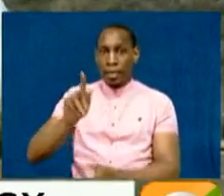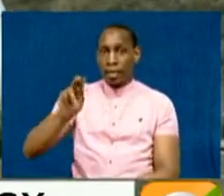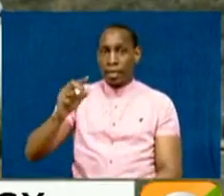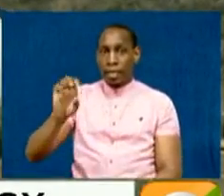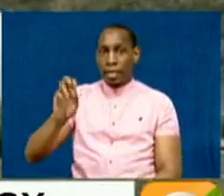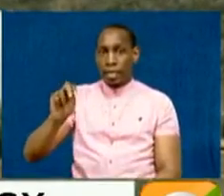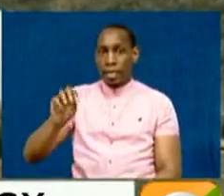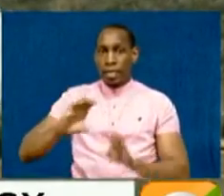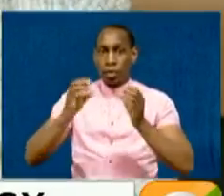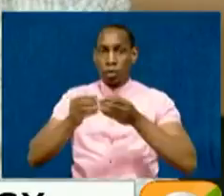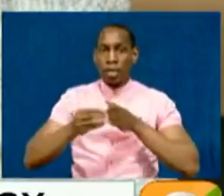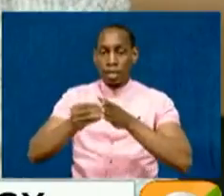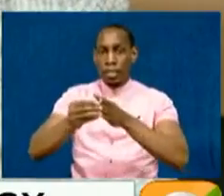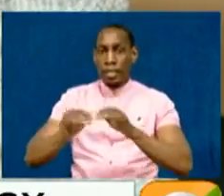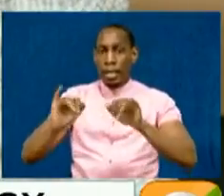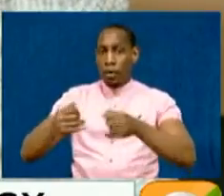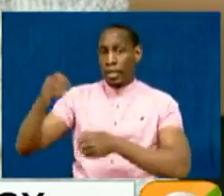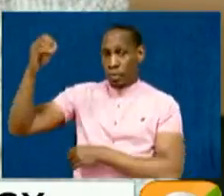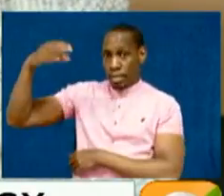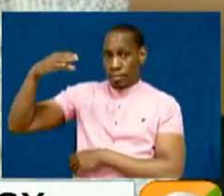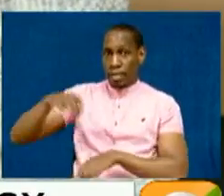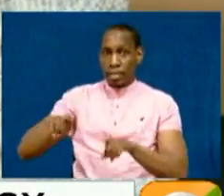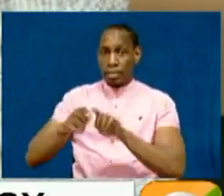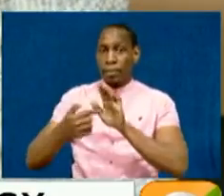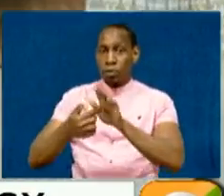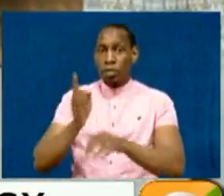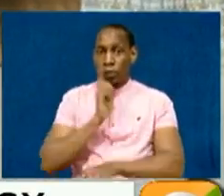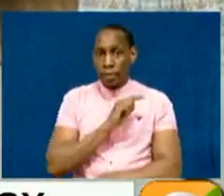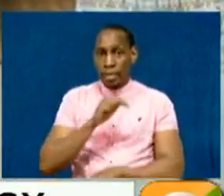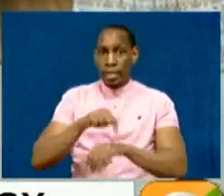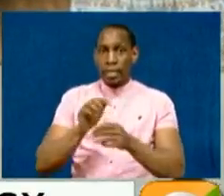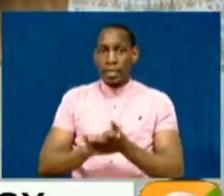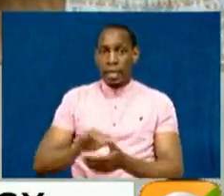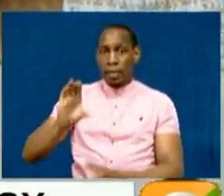its global leadership in the field of renewable energy, as was demonstrated